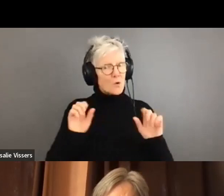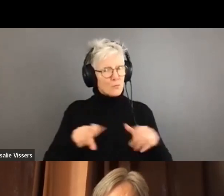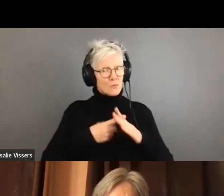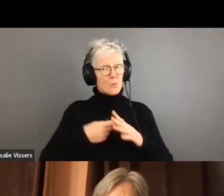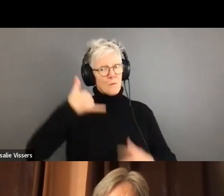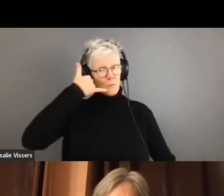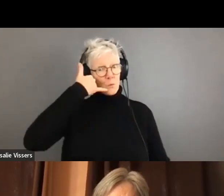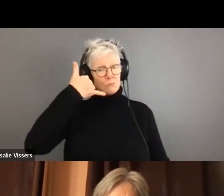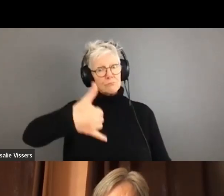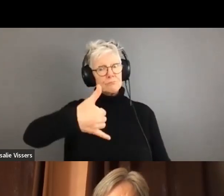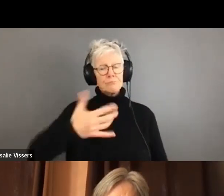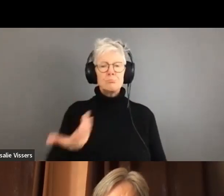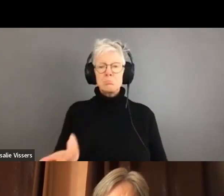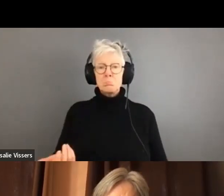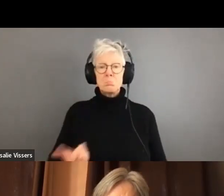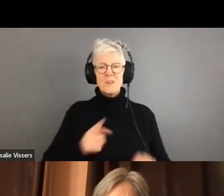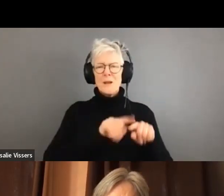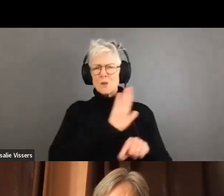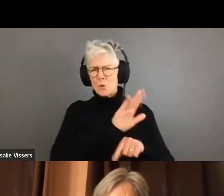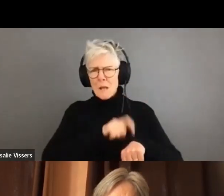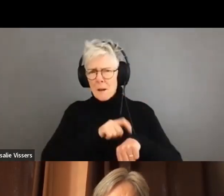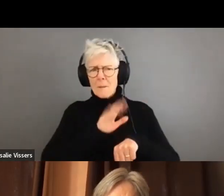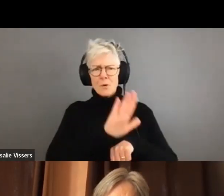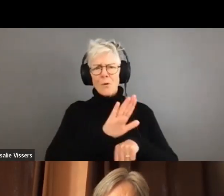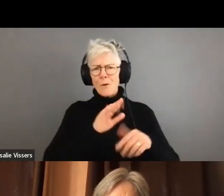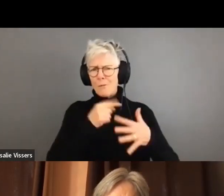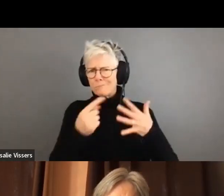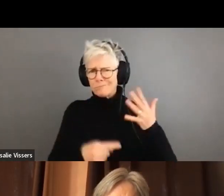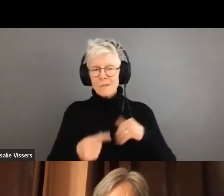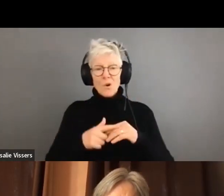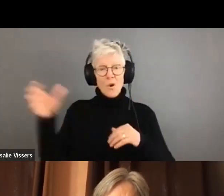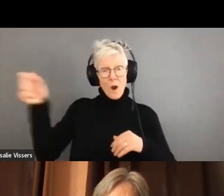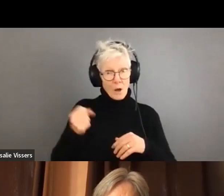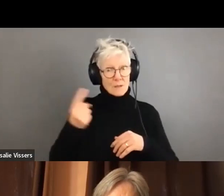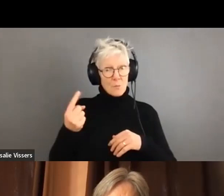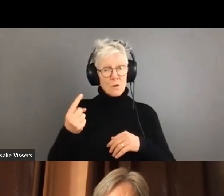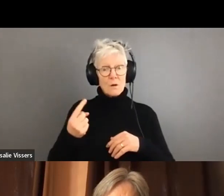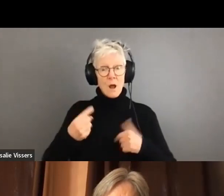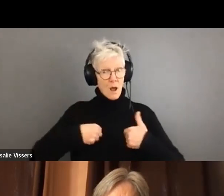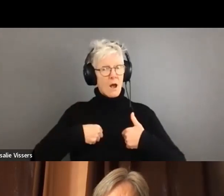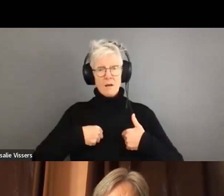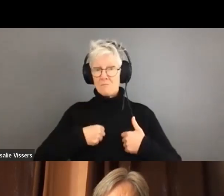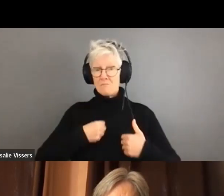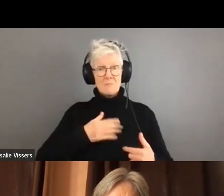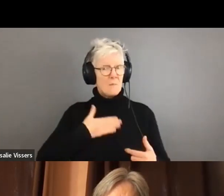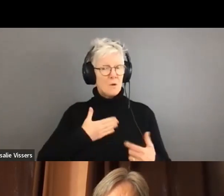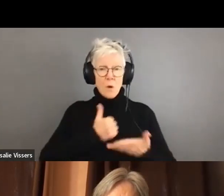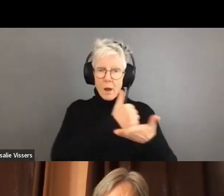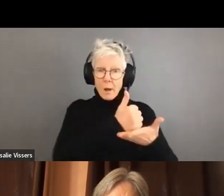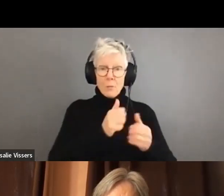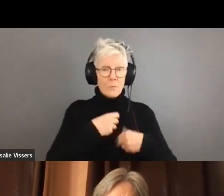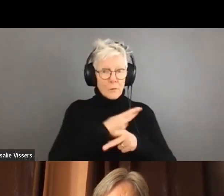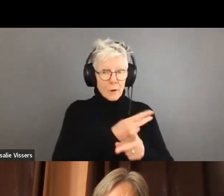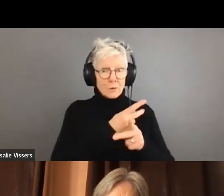It just depends, again, how much time do you have, or you can hire someone to help you with that. Someone like myself can help you with that, with production and things like